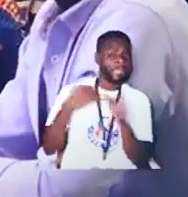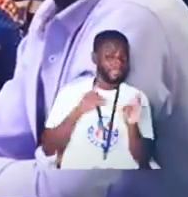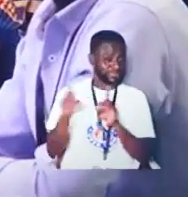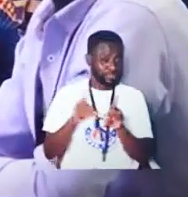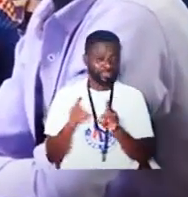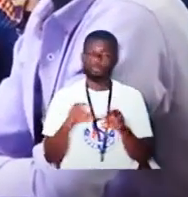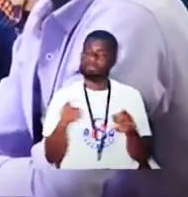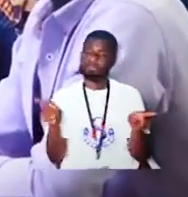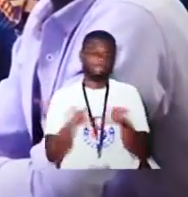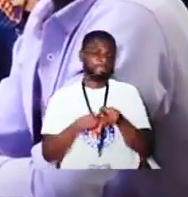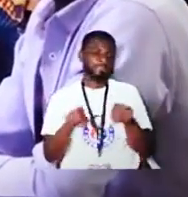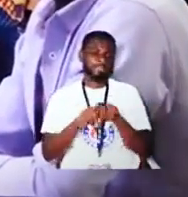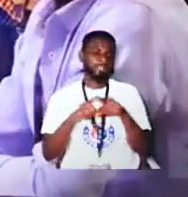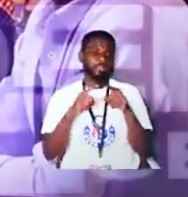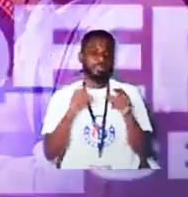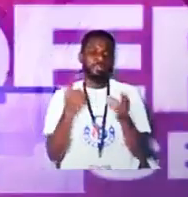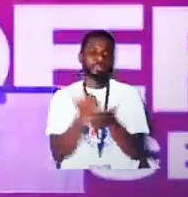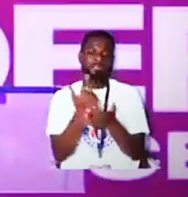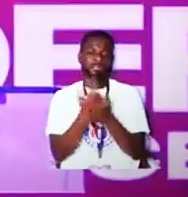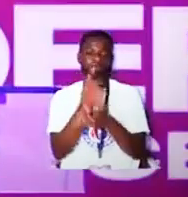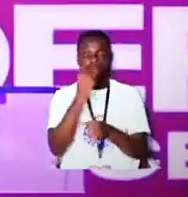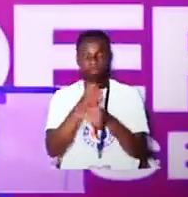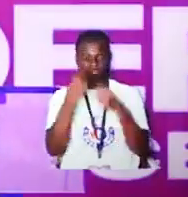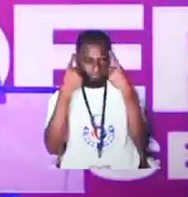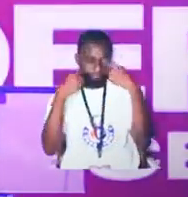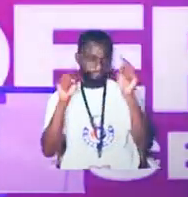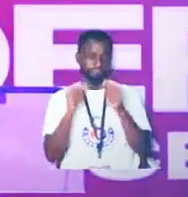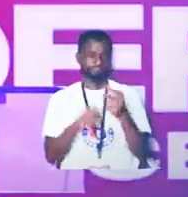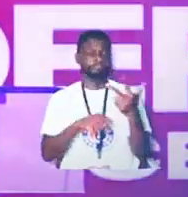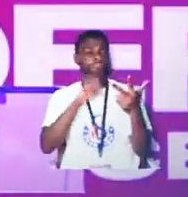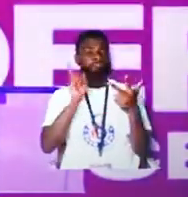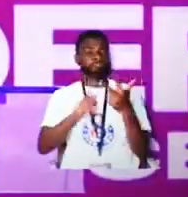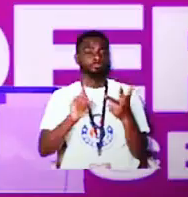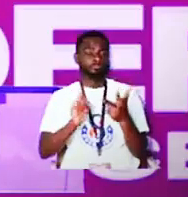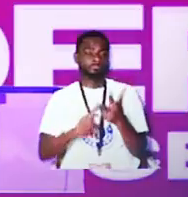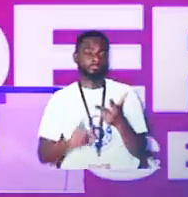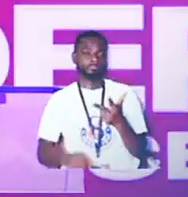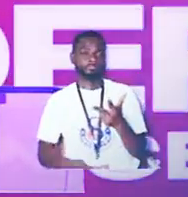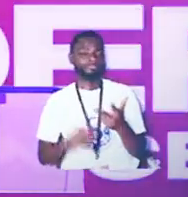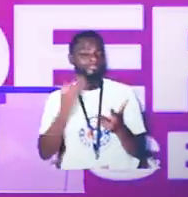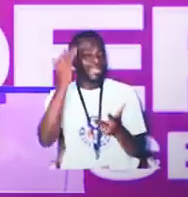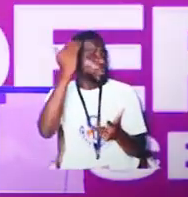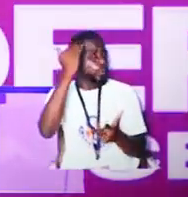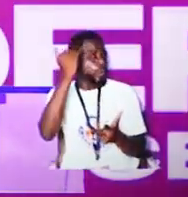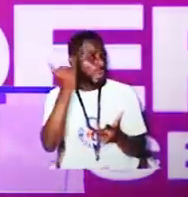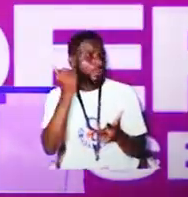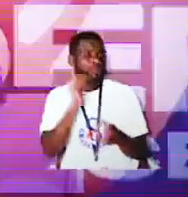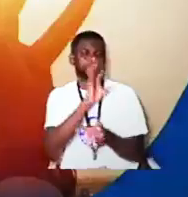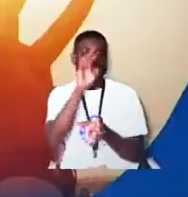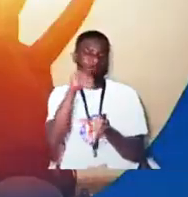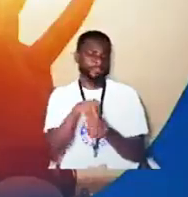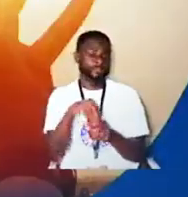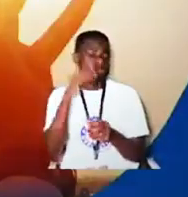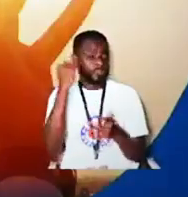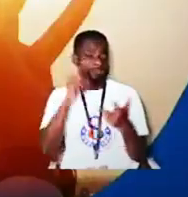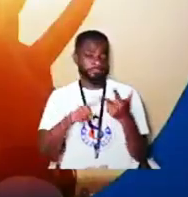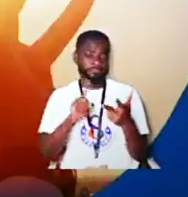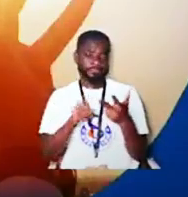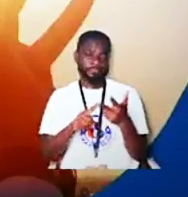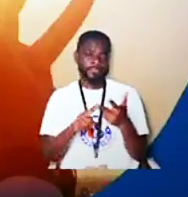Protestants also had. The third point why we should get involved is that